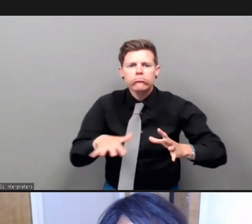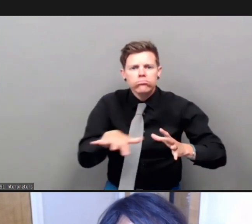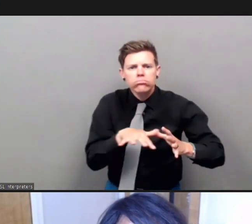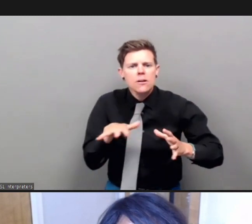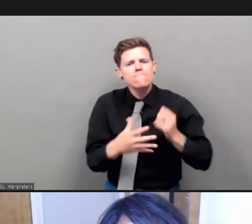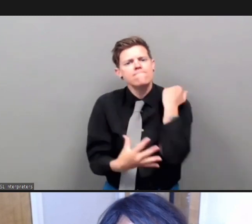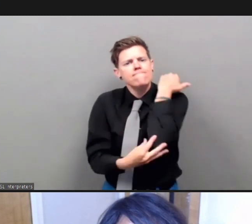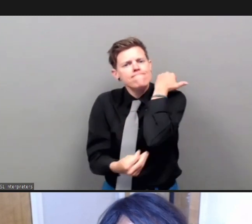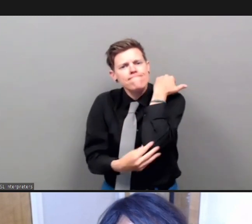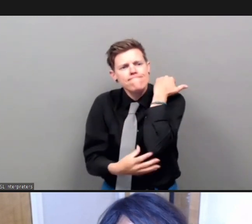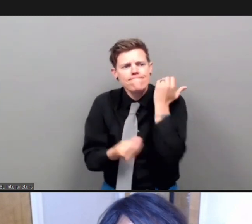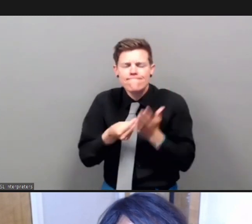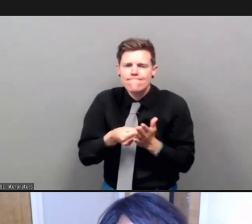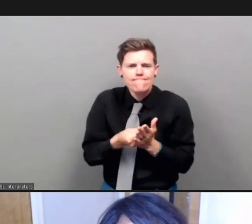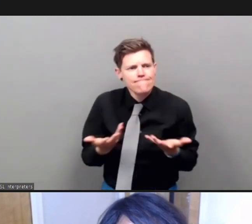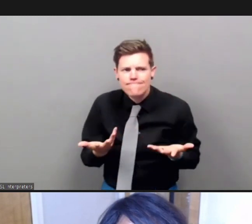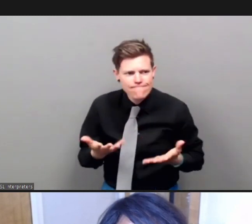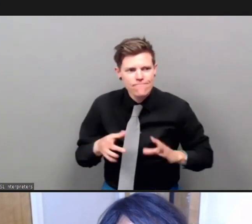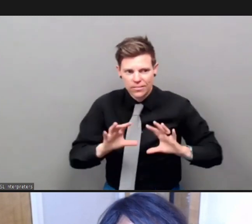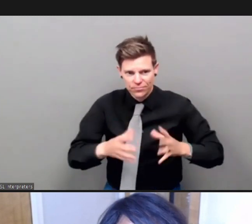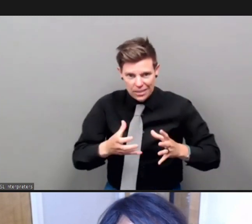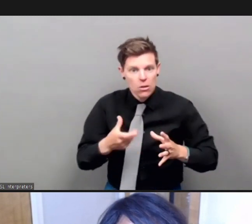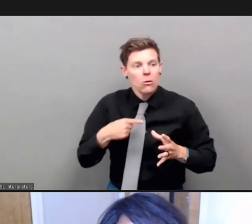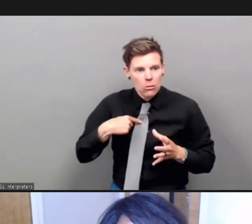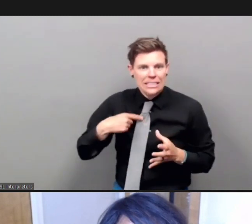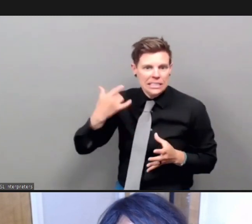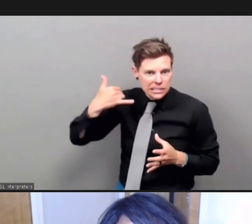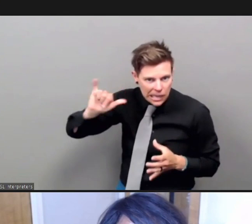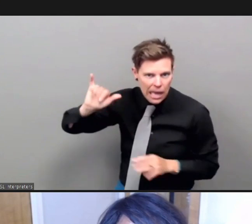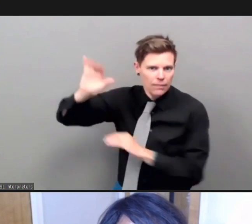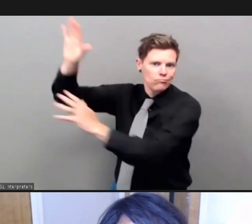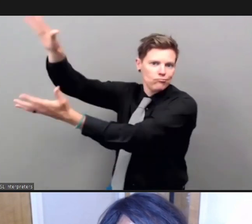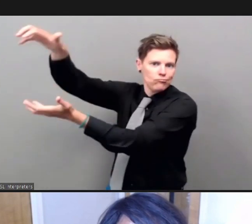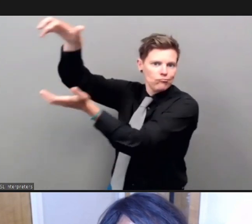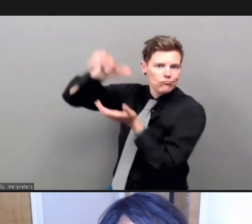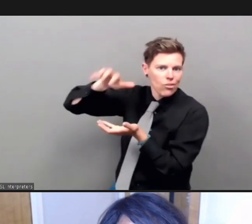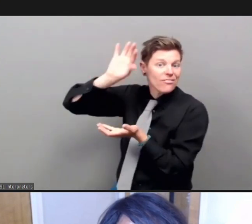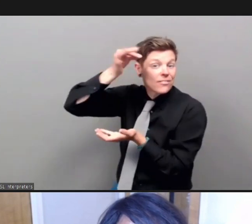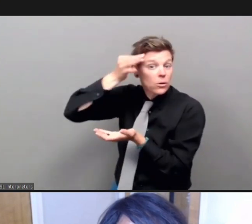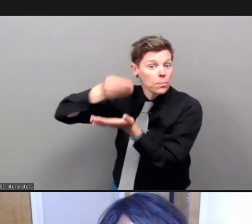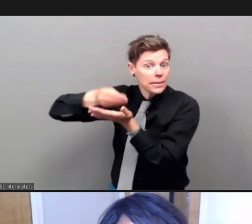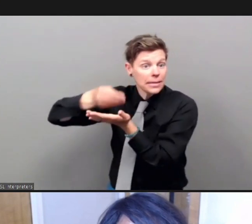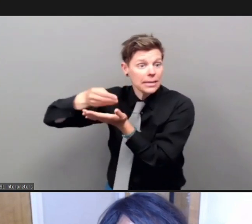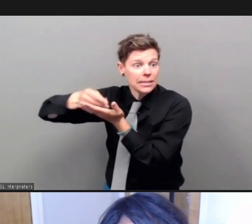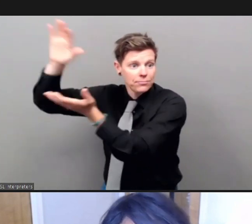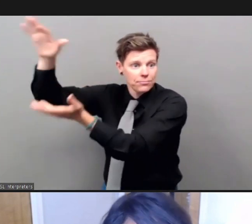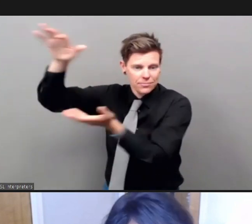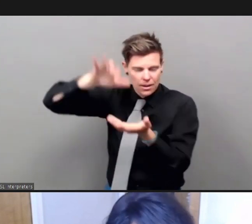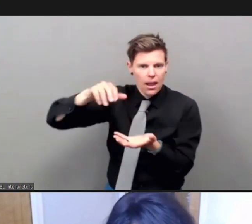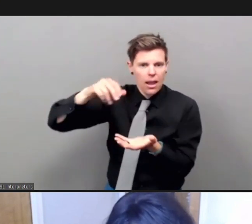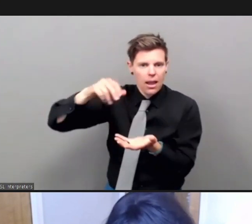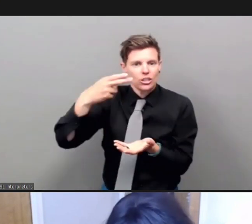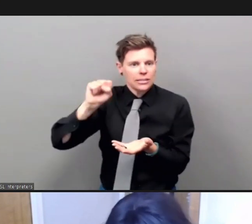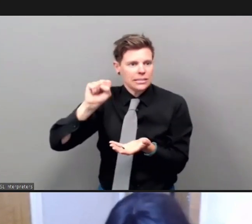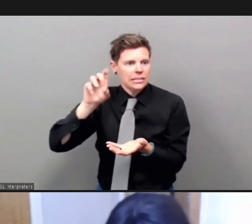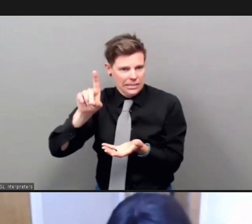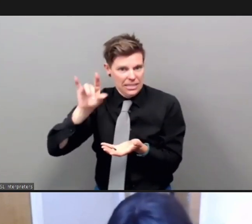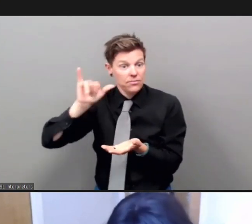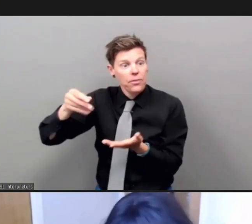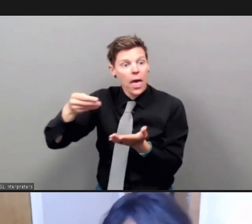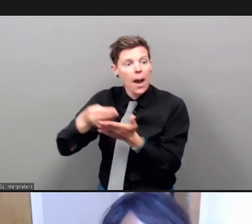government to support programs, mainly in HSD on a regular basis, like the food program, SNAP, or